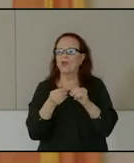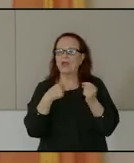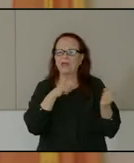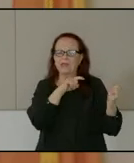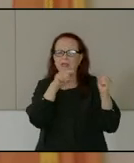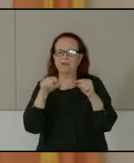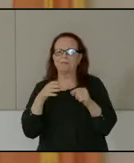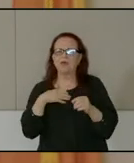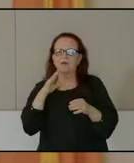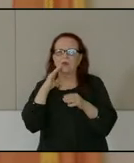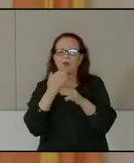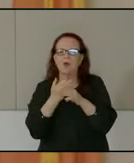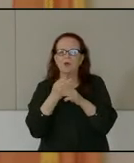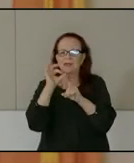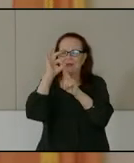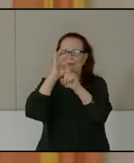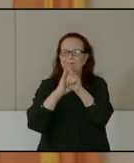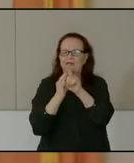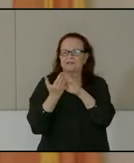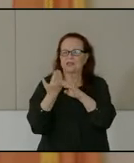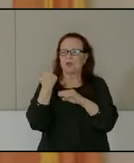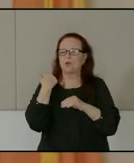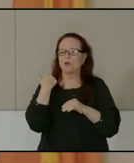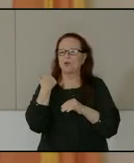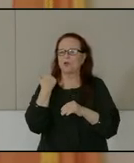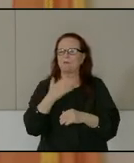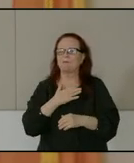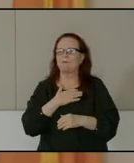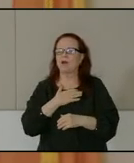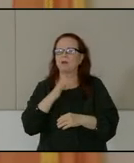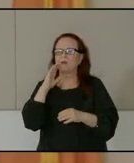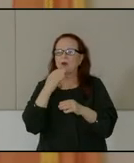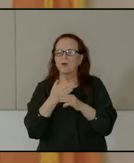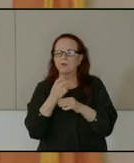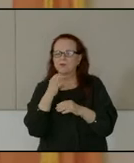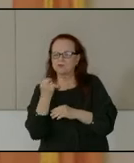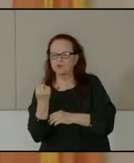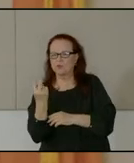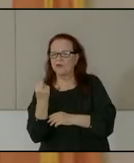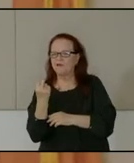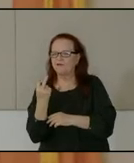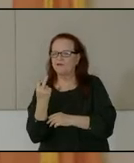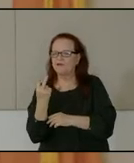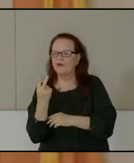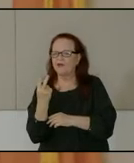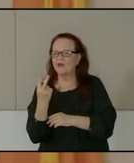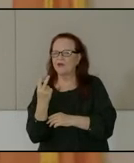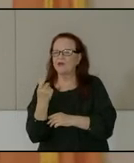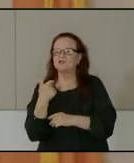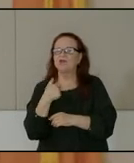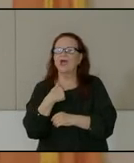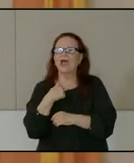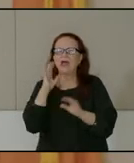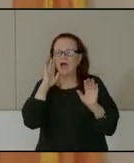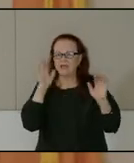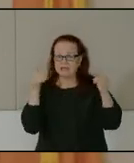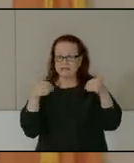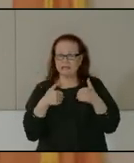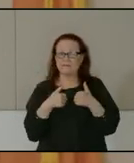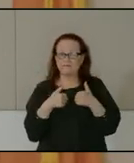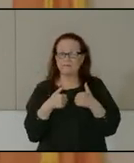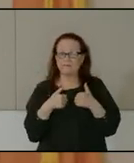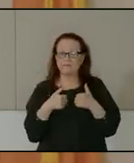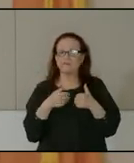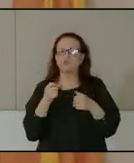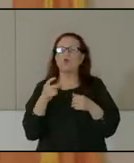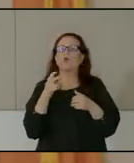daughter 9 months ago. My daughter is 12 and she has autism, so it was like a